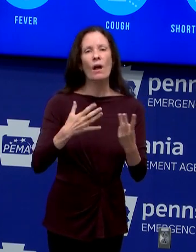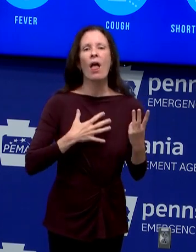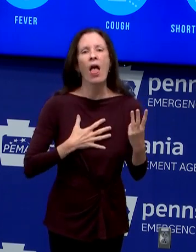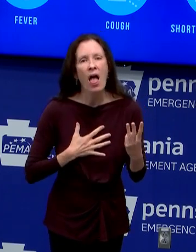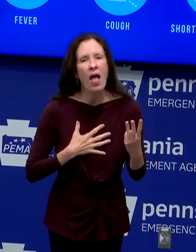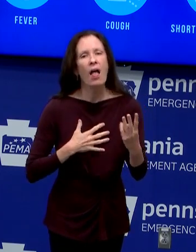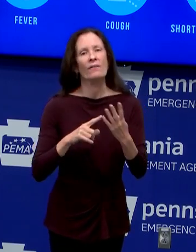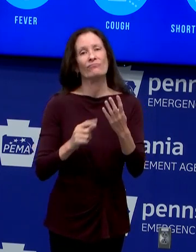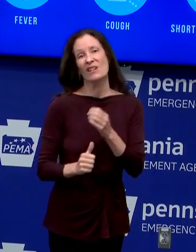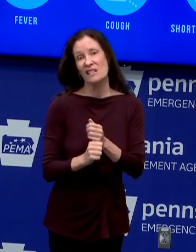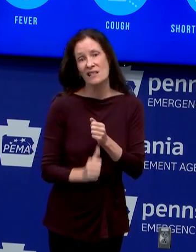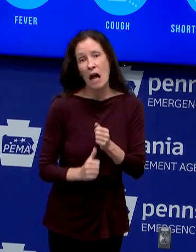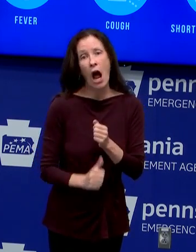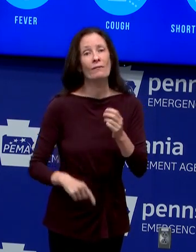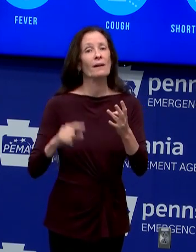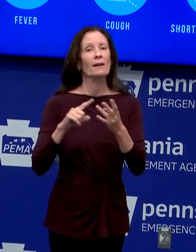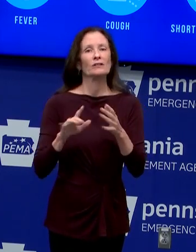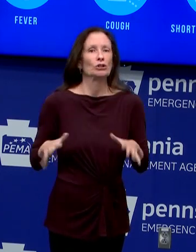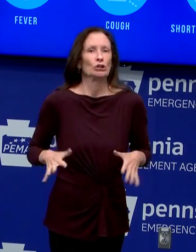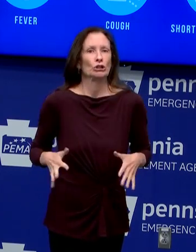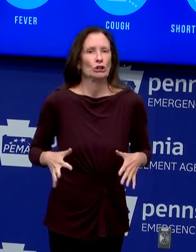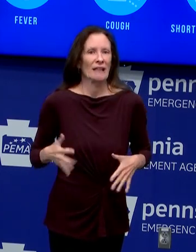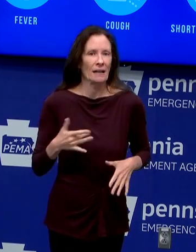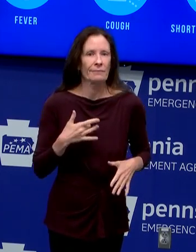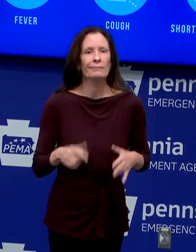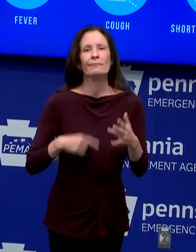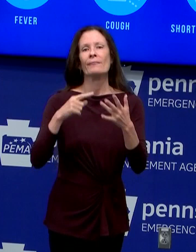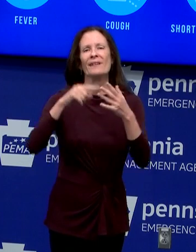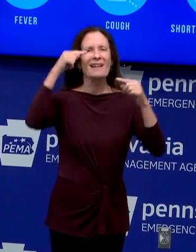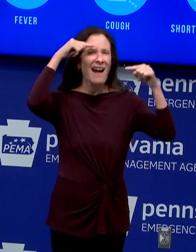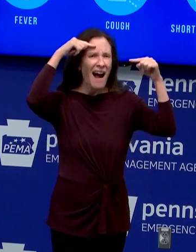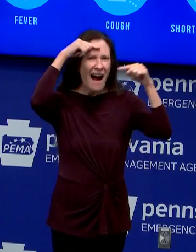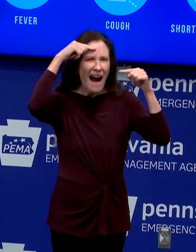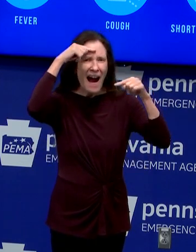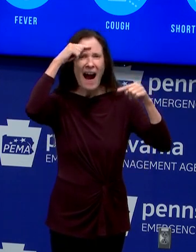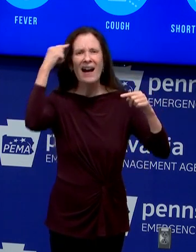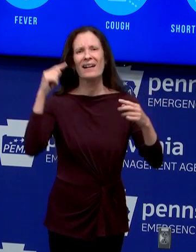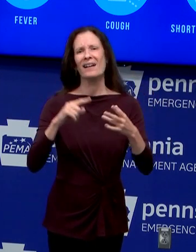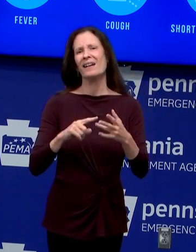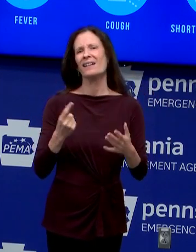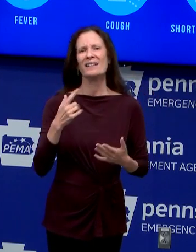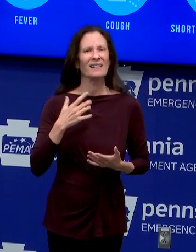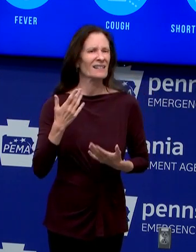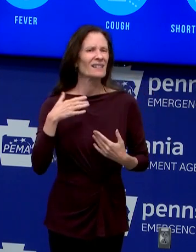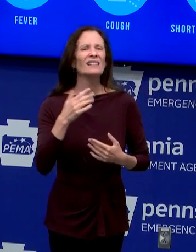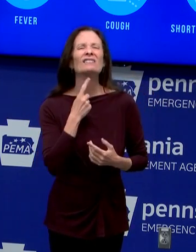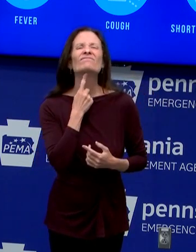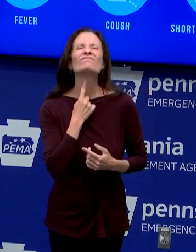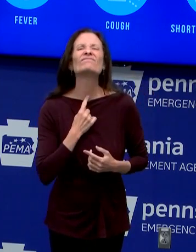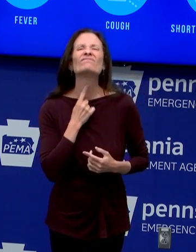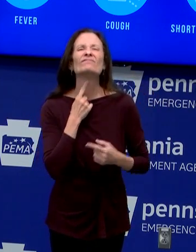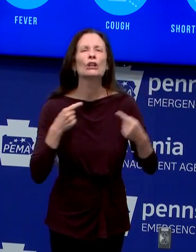pains, headache, sore throat, or a new loss of taste or smell.